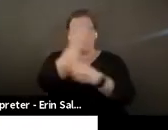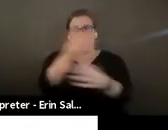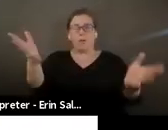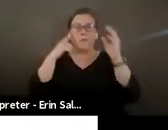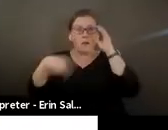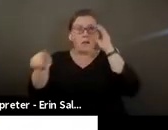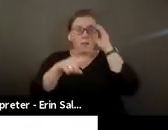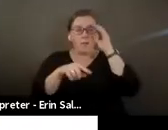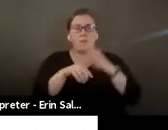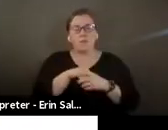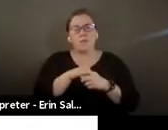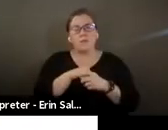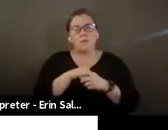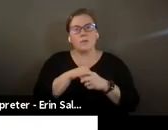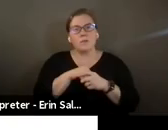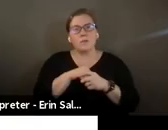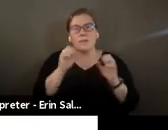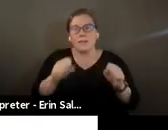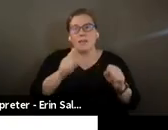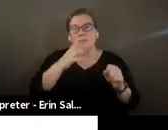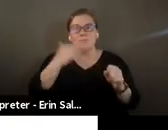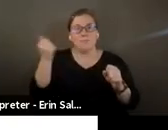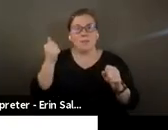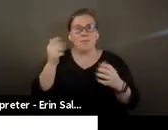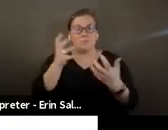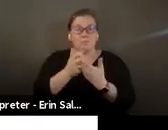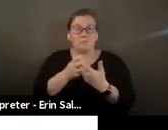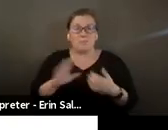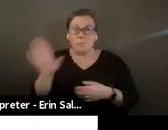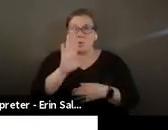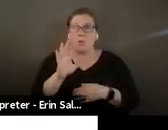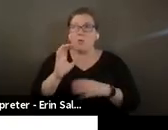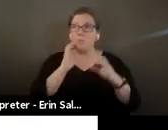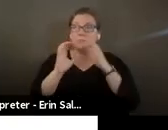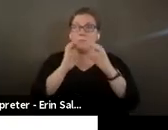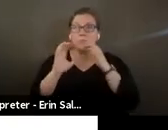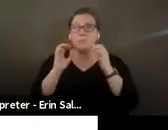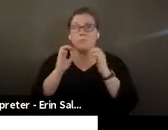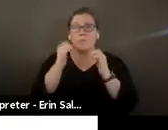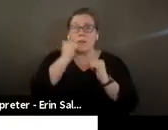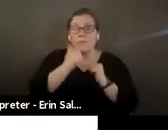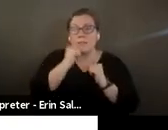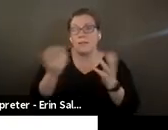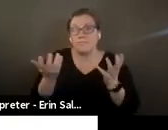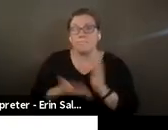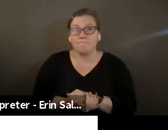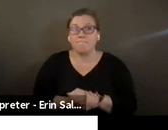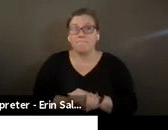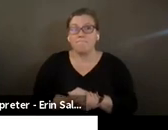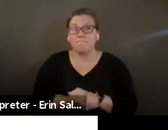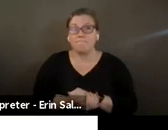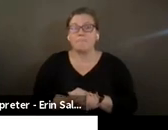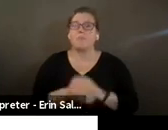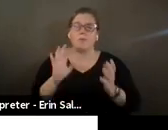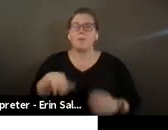can be better for you and better your communication every day. So that